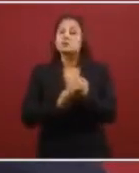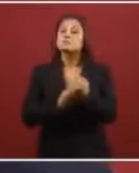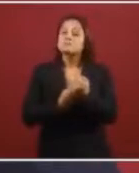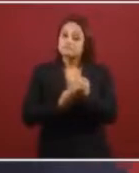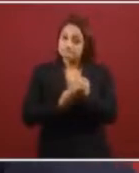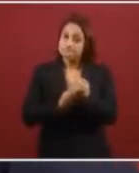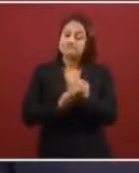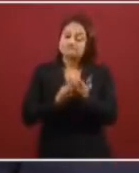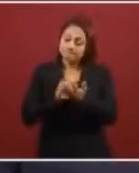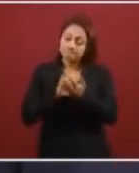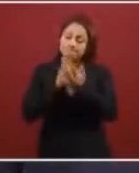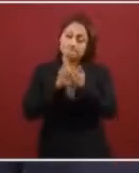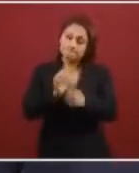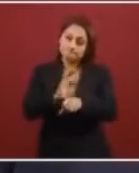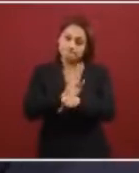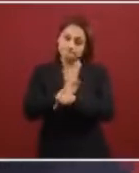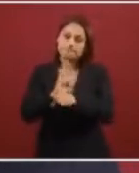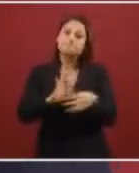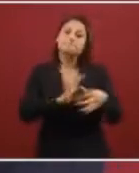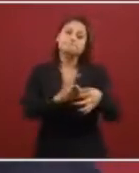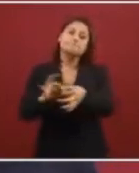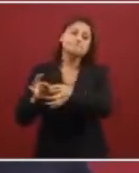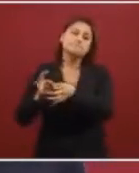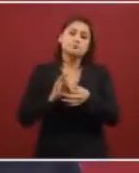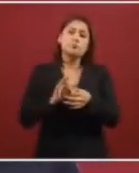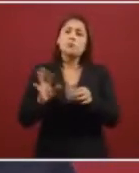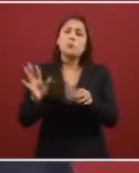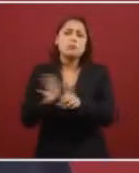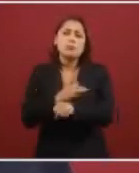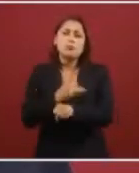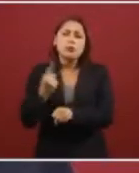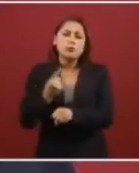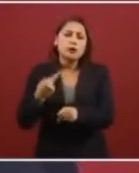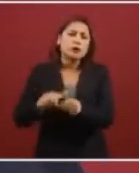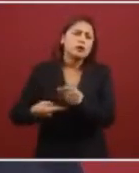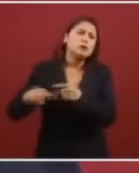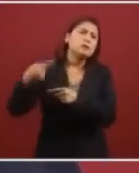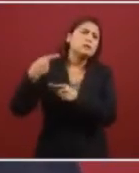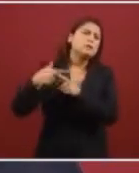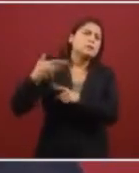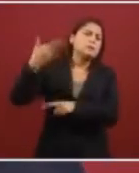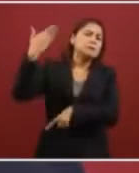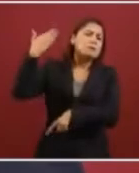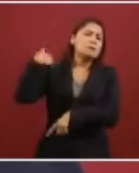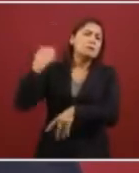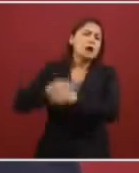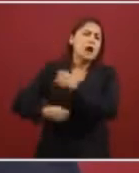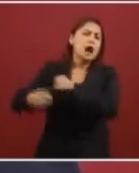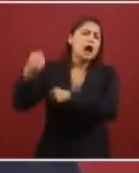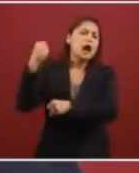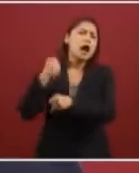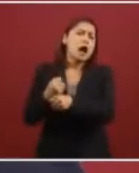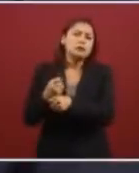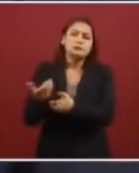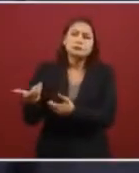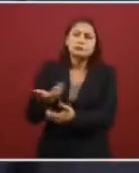lo que han significado muchos años because of de integración what they had, económica